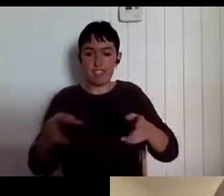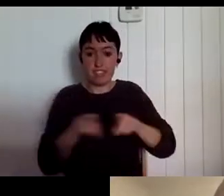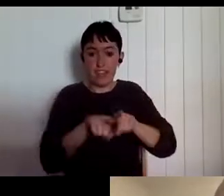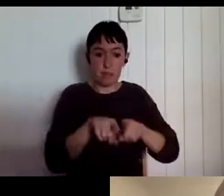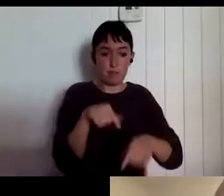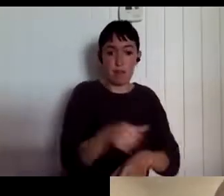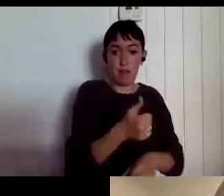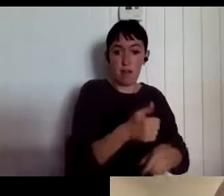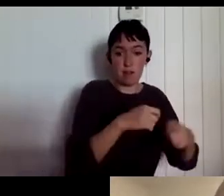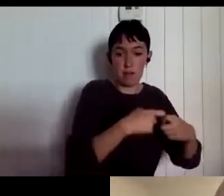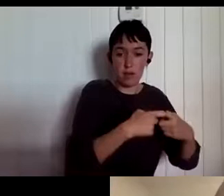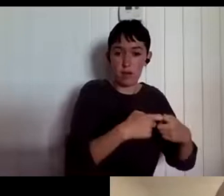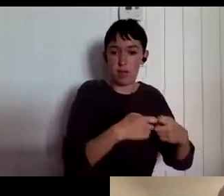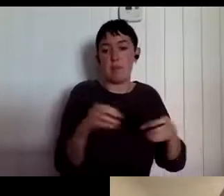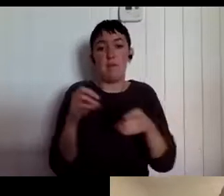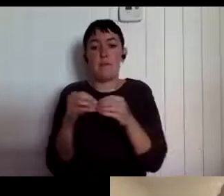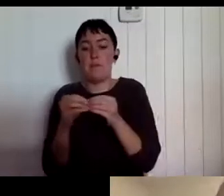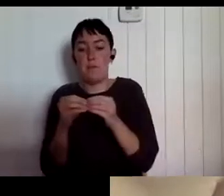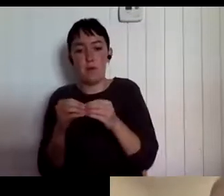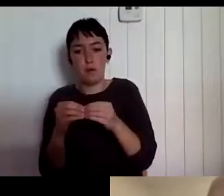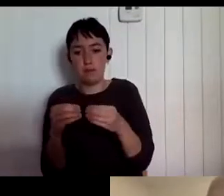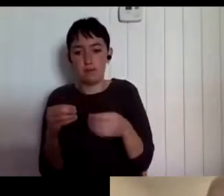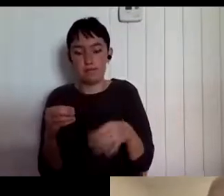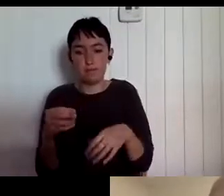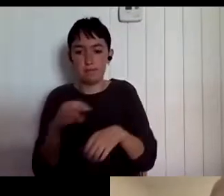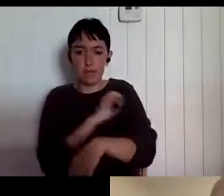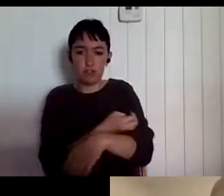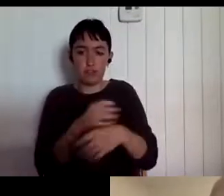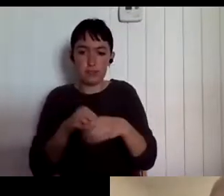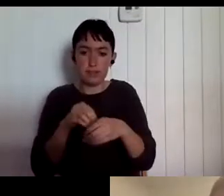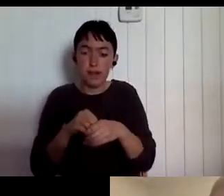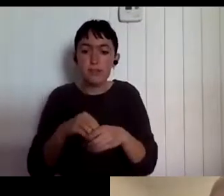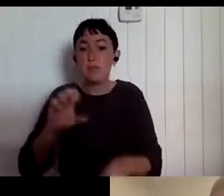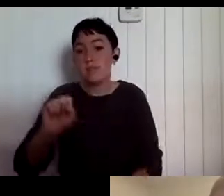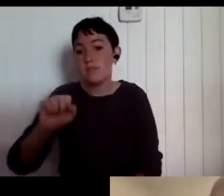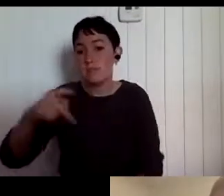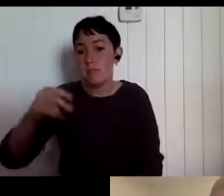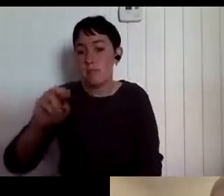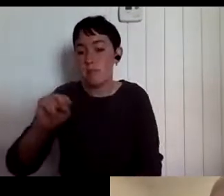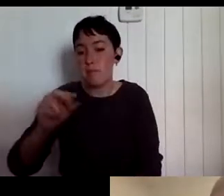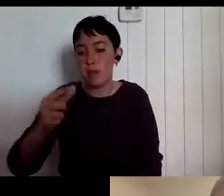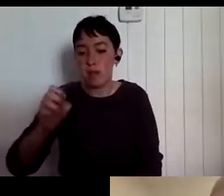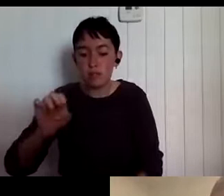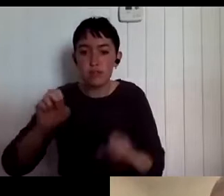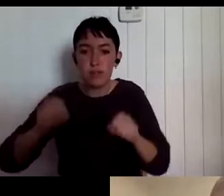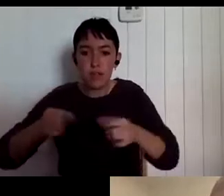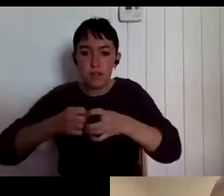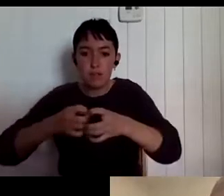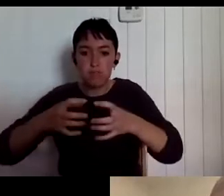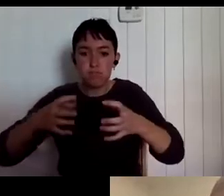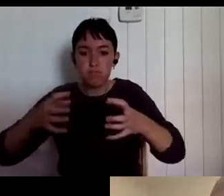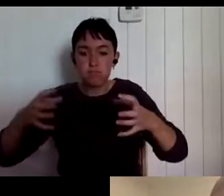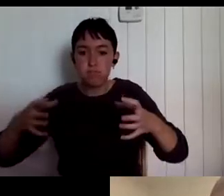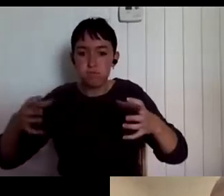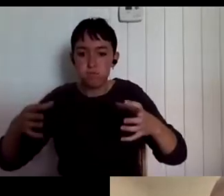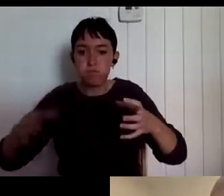is, you can imagine with a sponge expands a lot, right? So even though you do have a high volume, a high charge capacity, you have